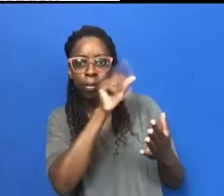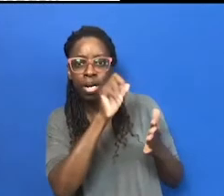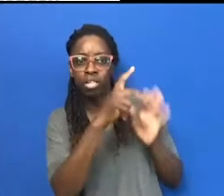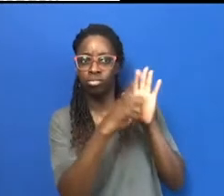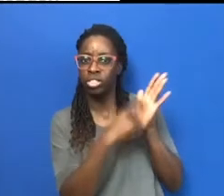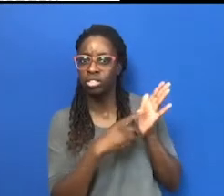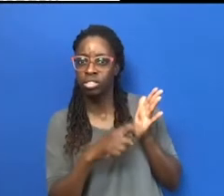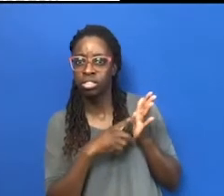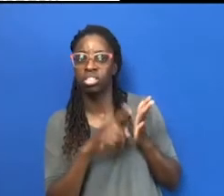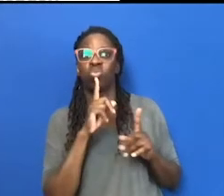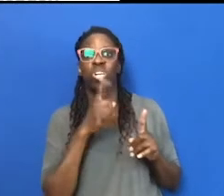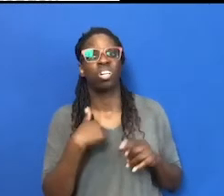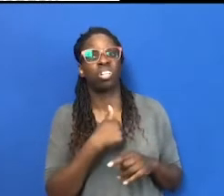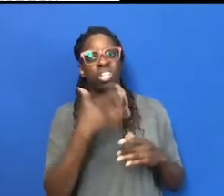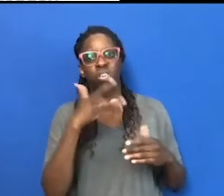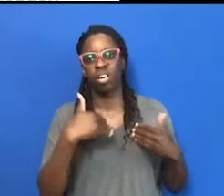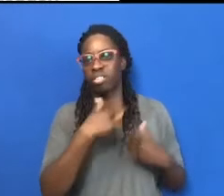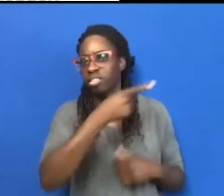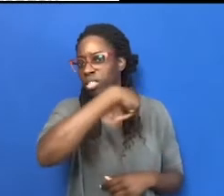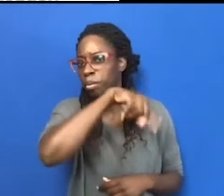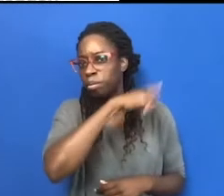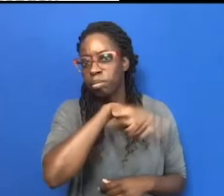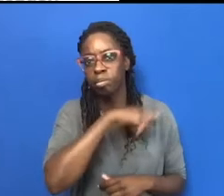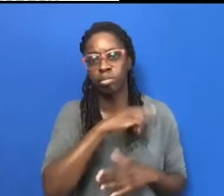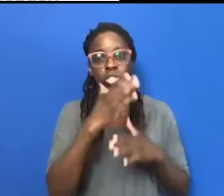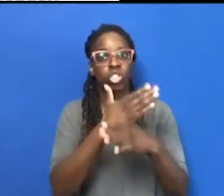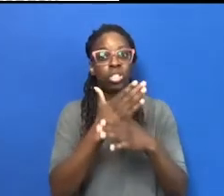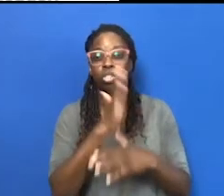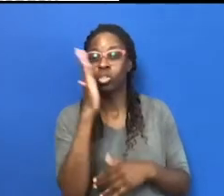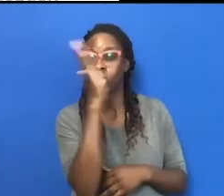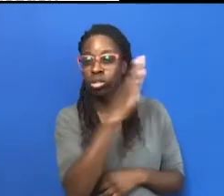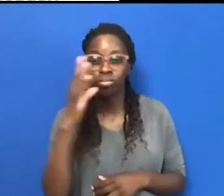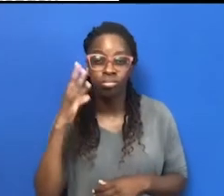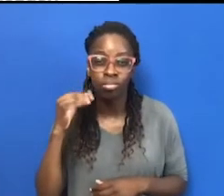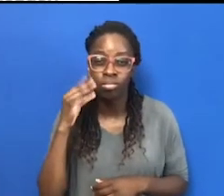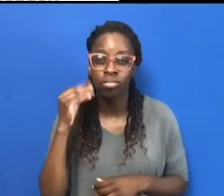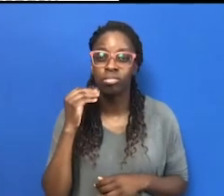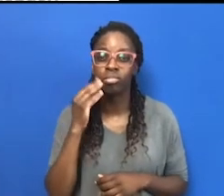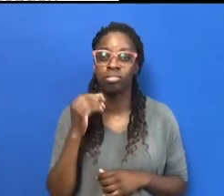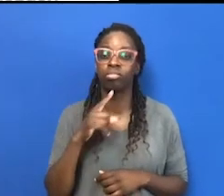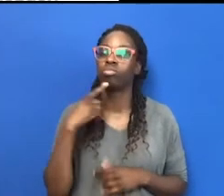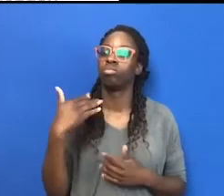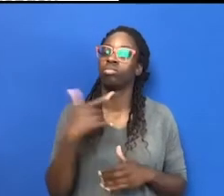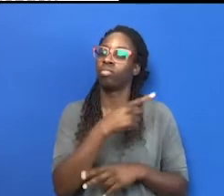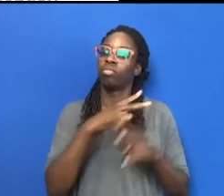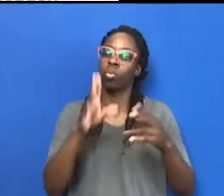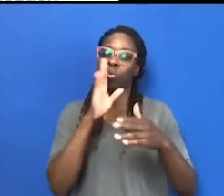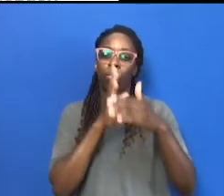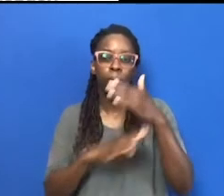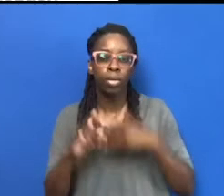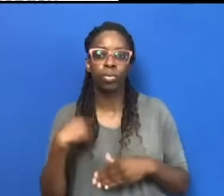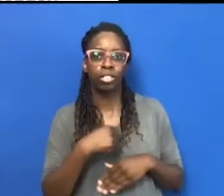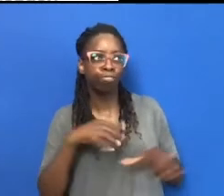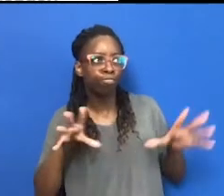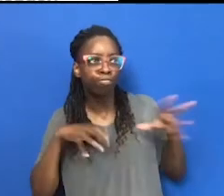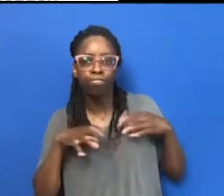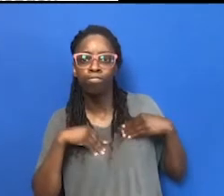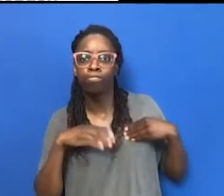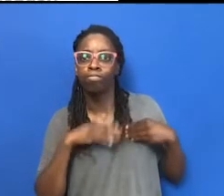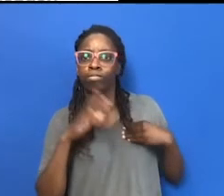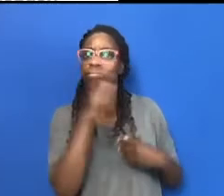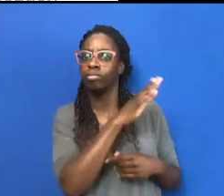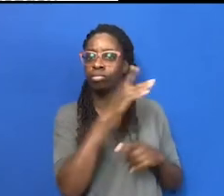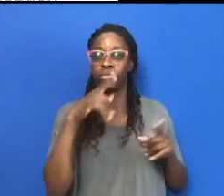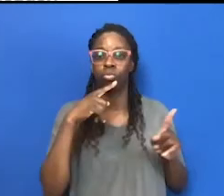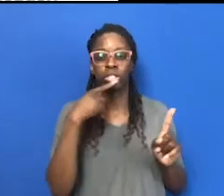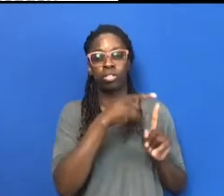with their feedback and their expertise, and we're humbled by their contributions. If you have interactions with